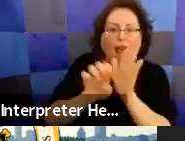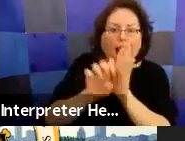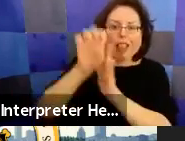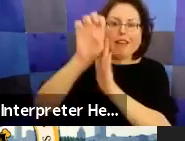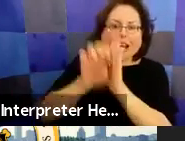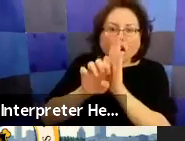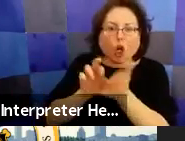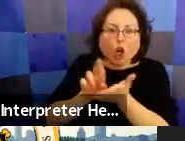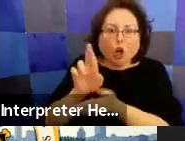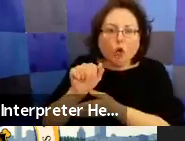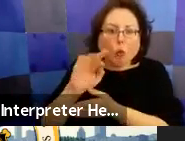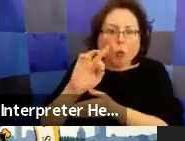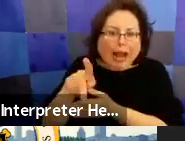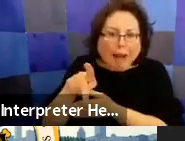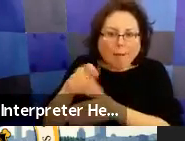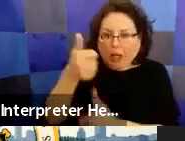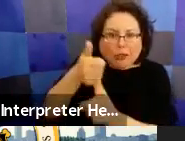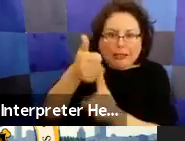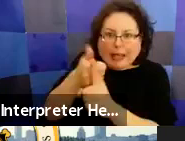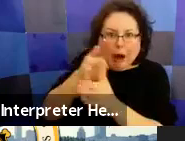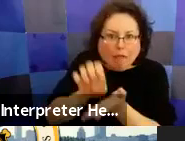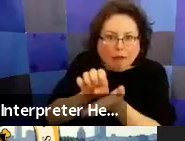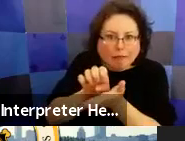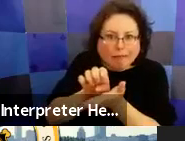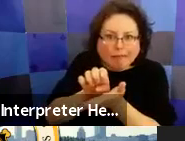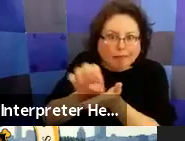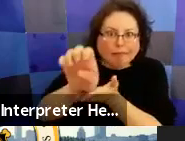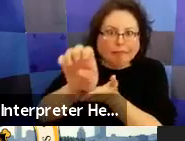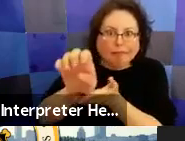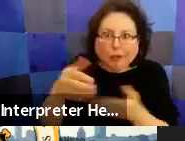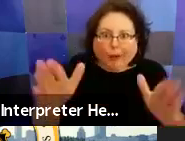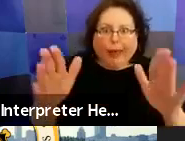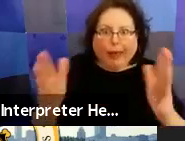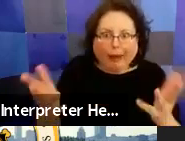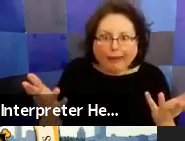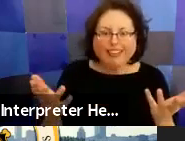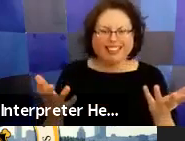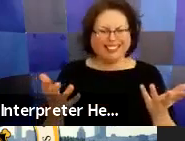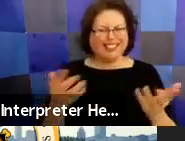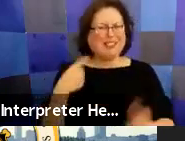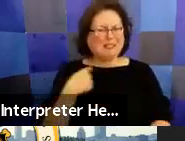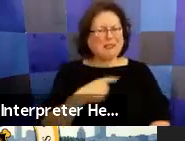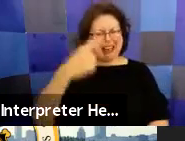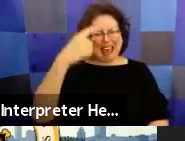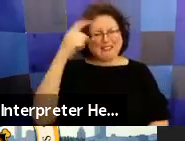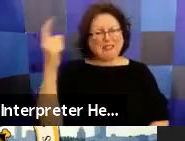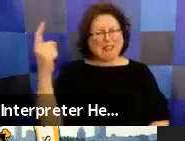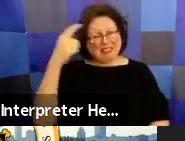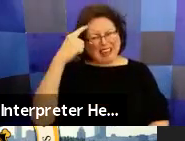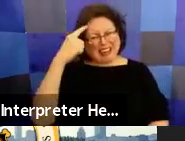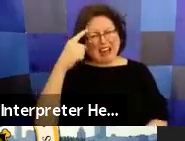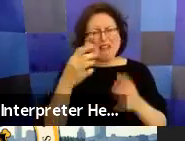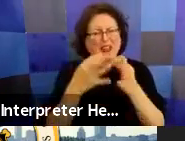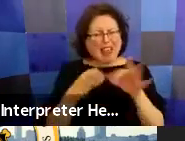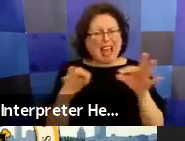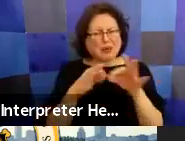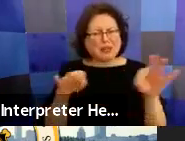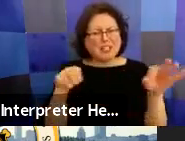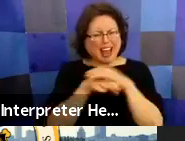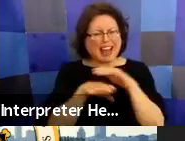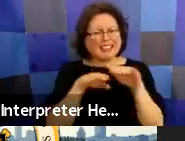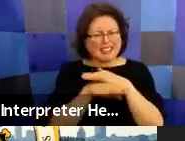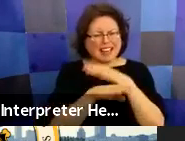ramp, right? Mm-hmm. It's simply not, you know, we have to start thinking of language access as, you know,